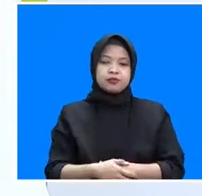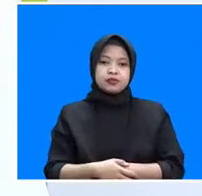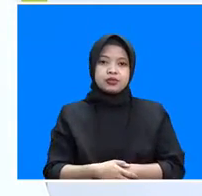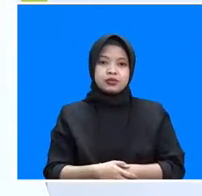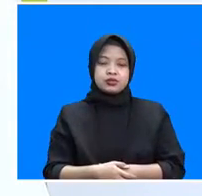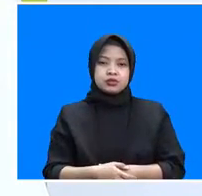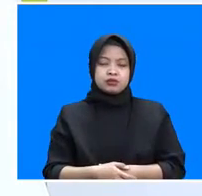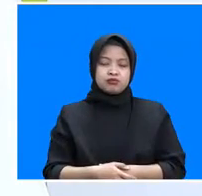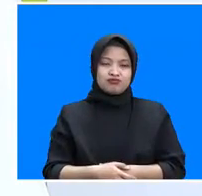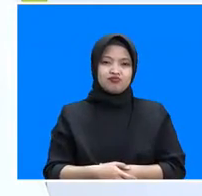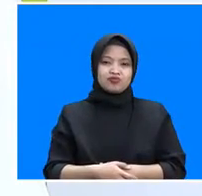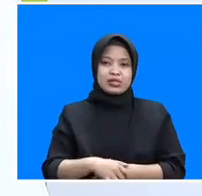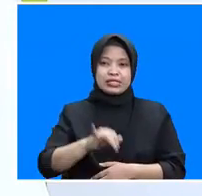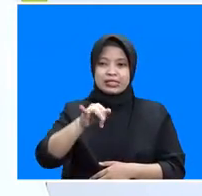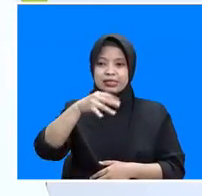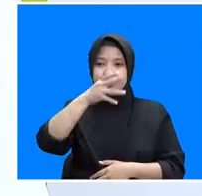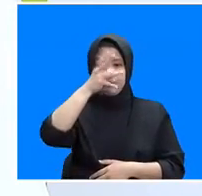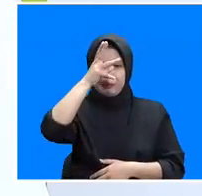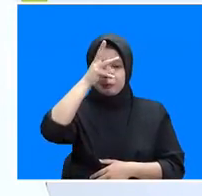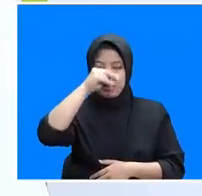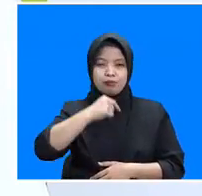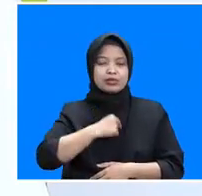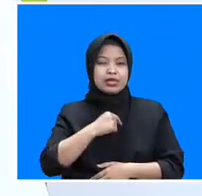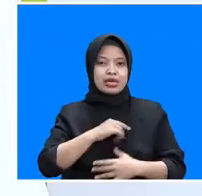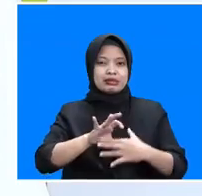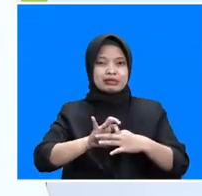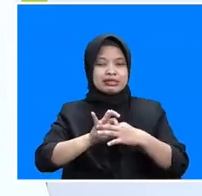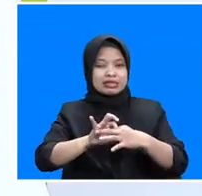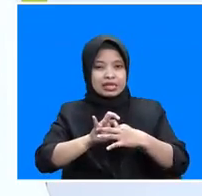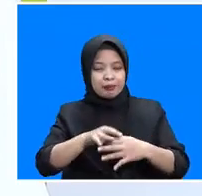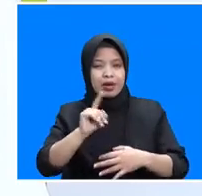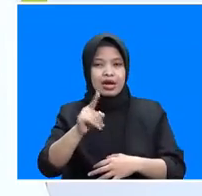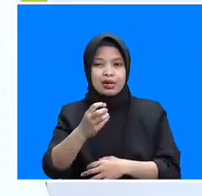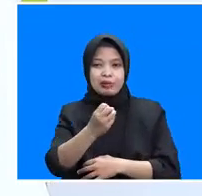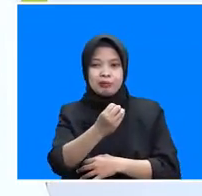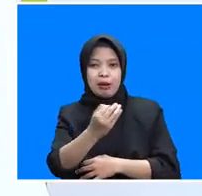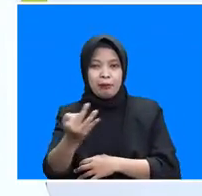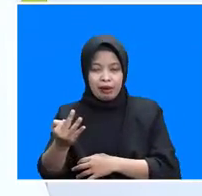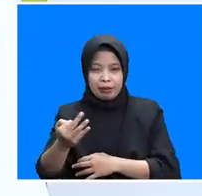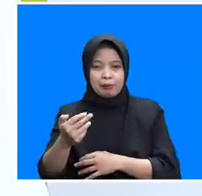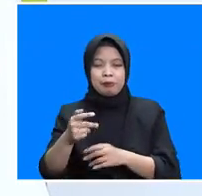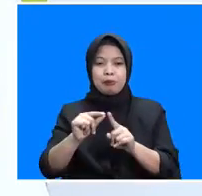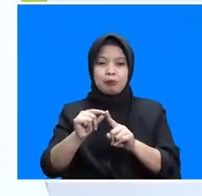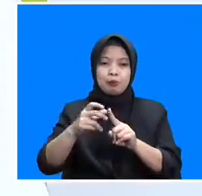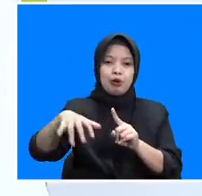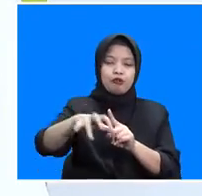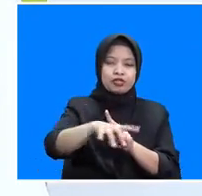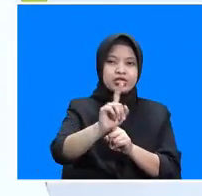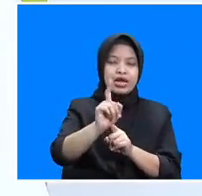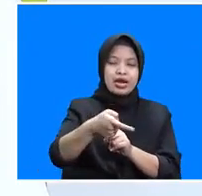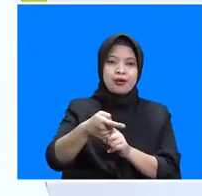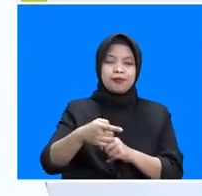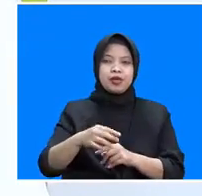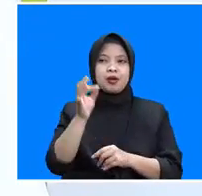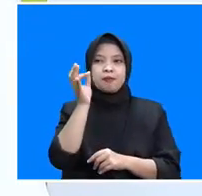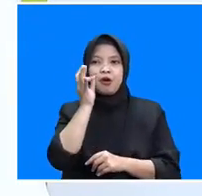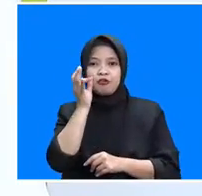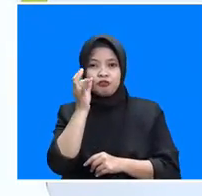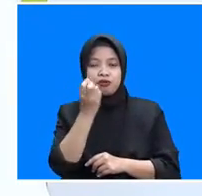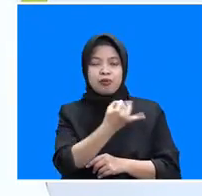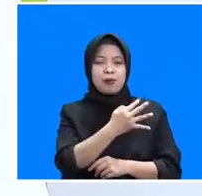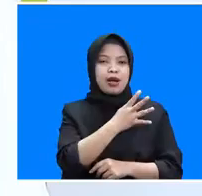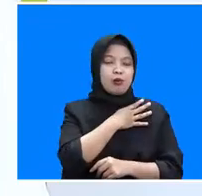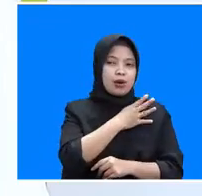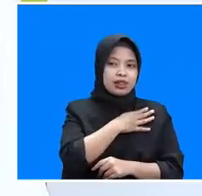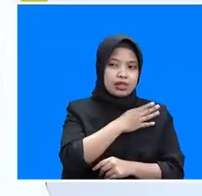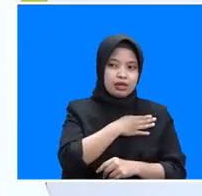think, 19 different provinces right. across districts, yeah. across East Java, East Kalimantan,